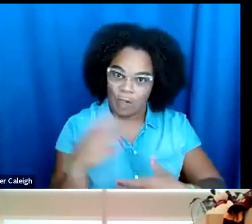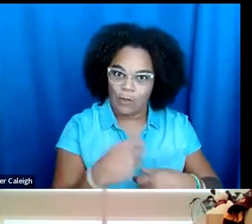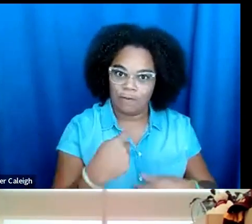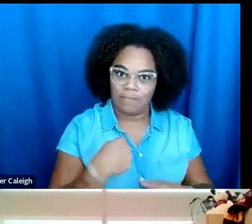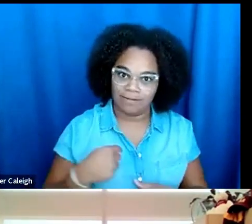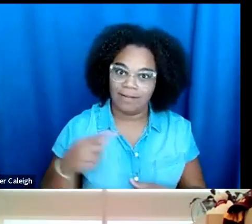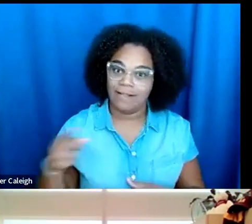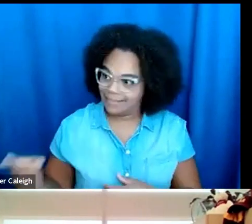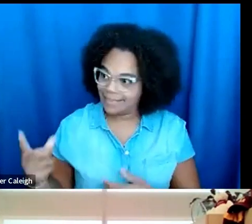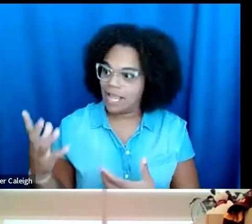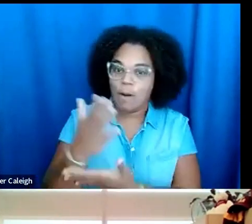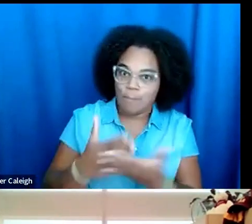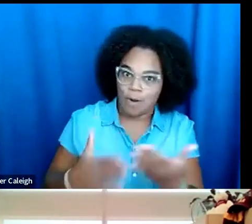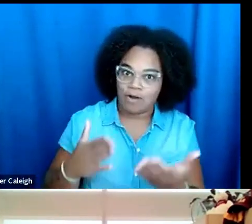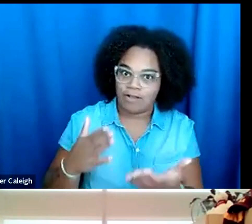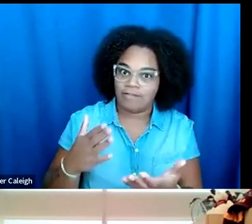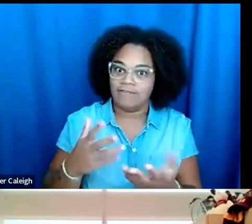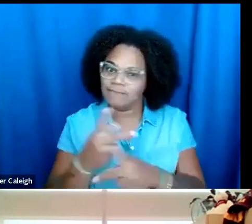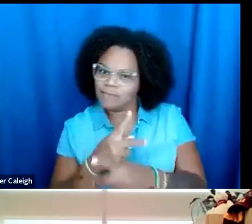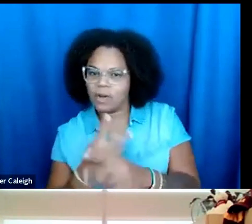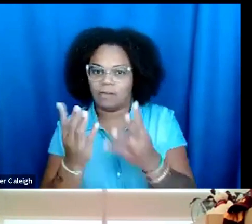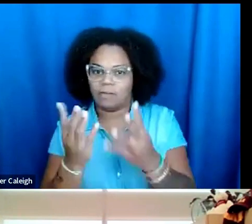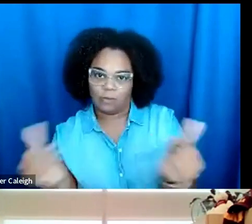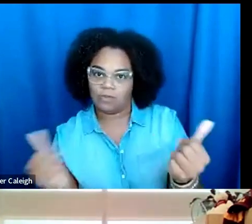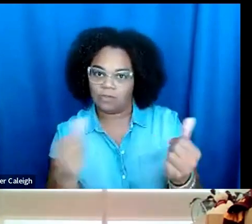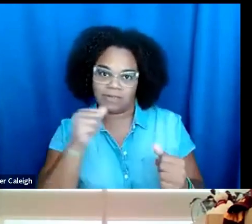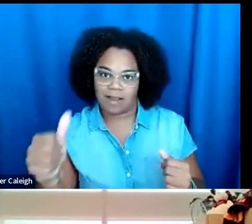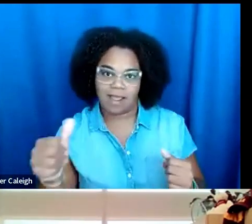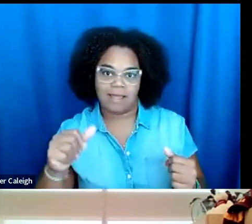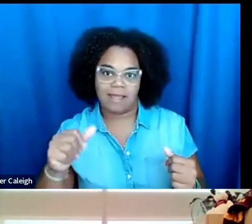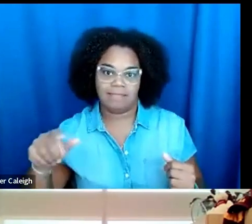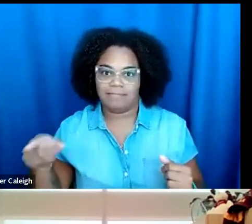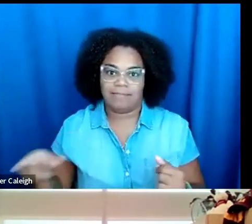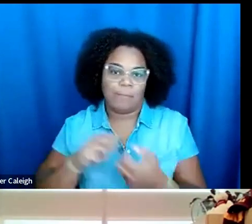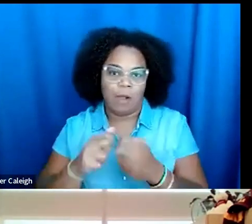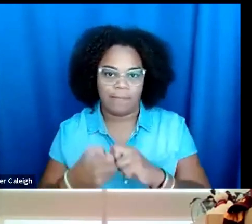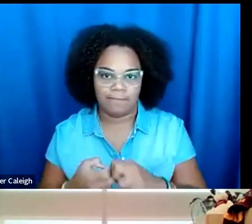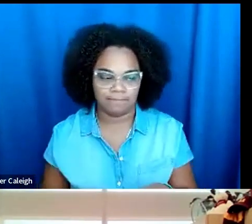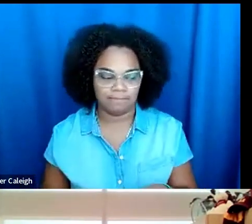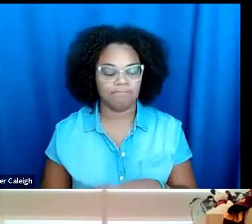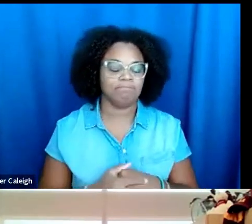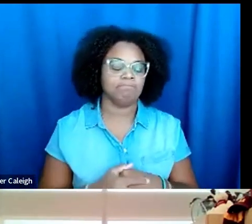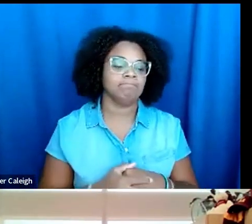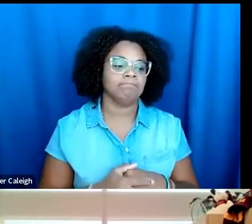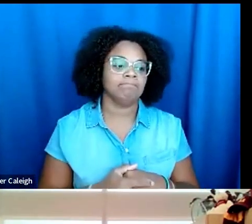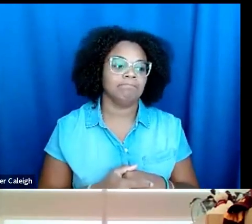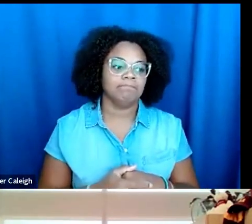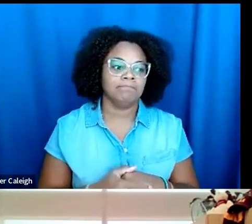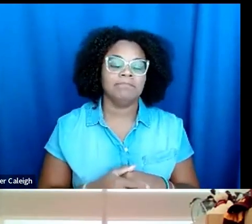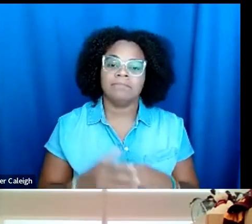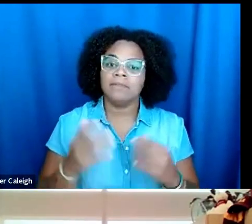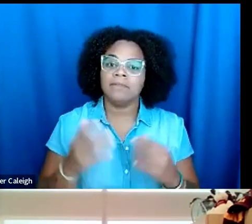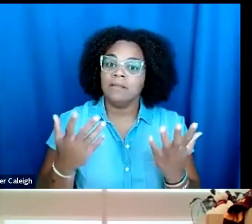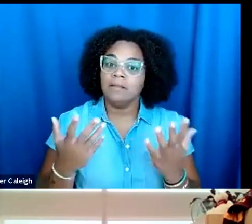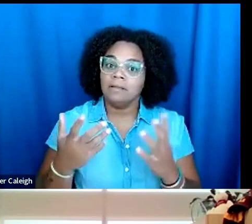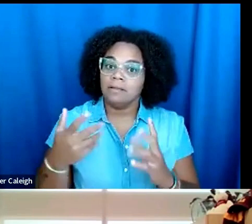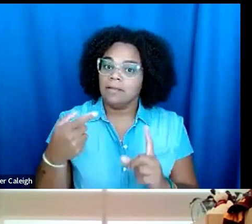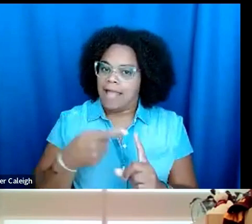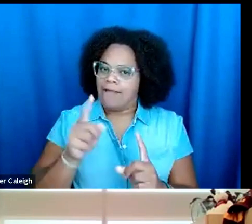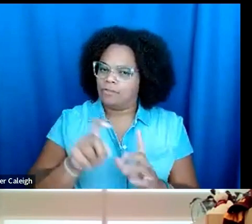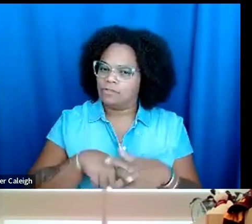a lot of these structures in academics are starting to change very slowly. It's like a